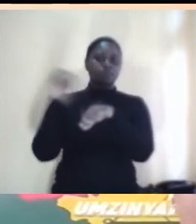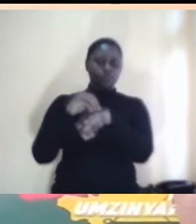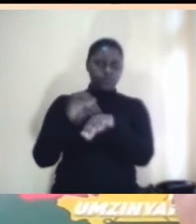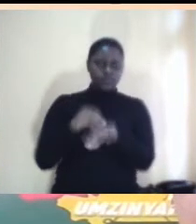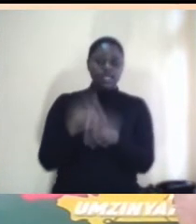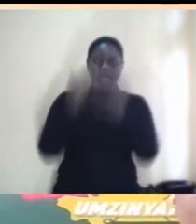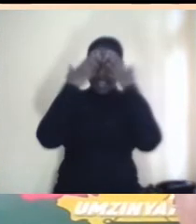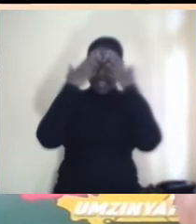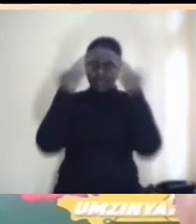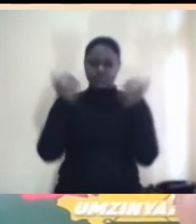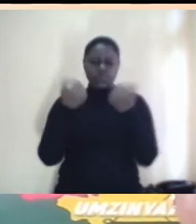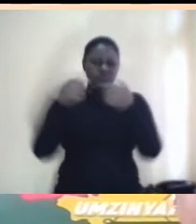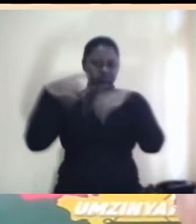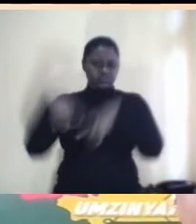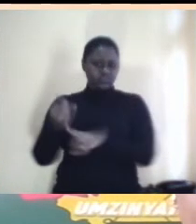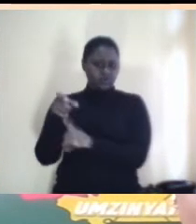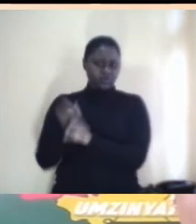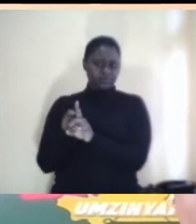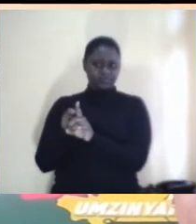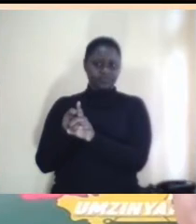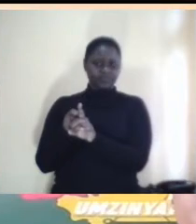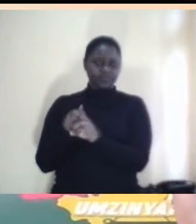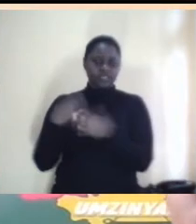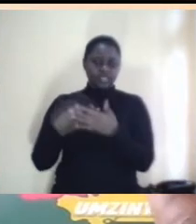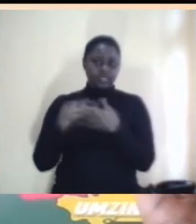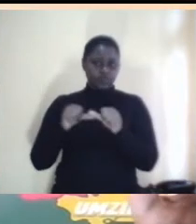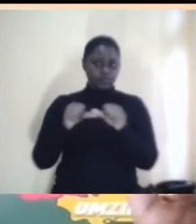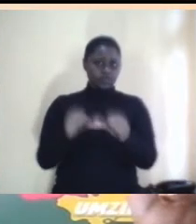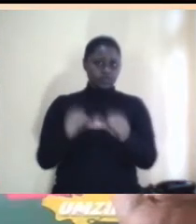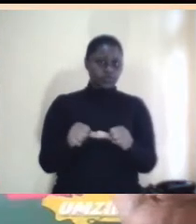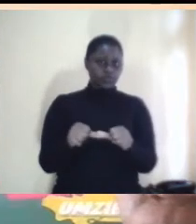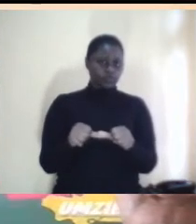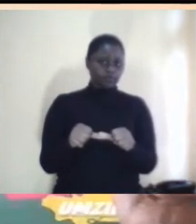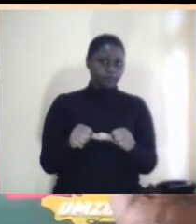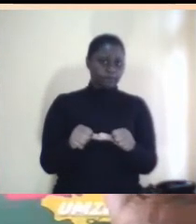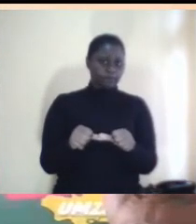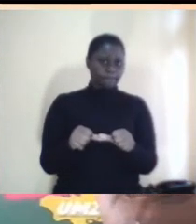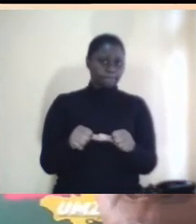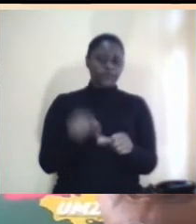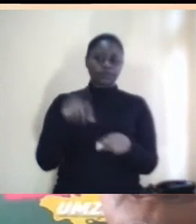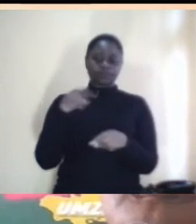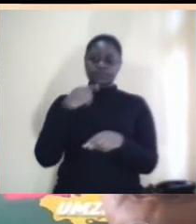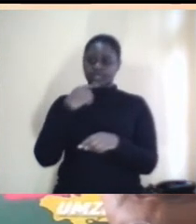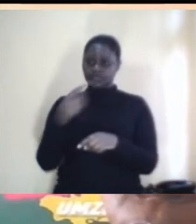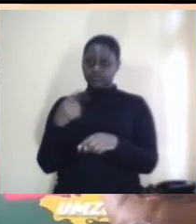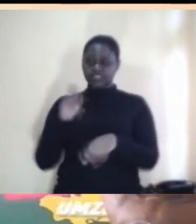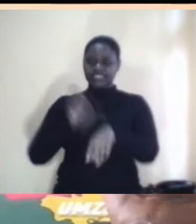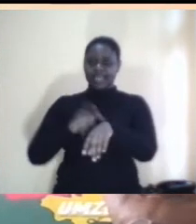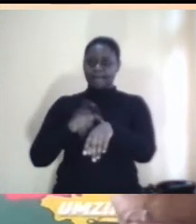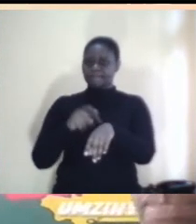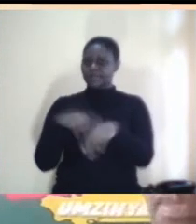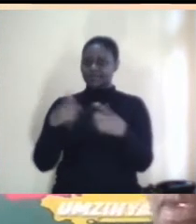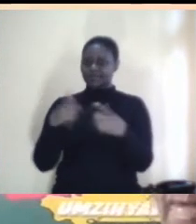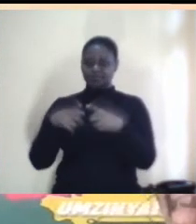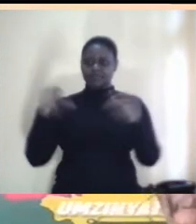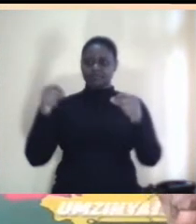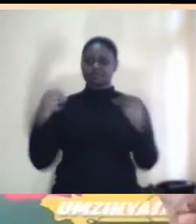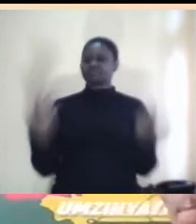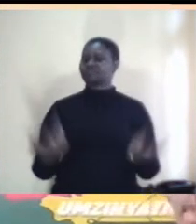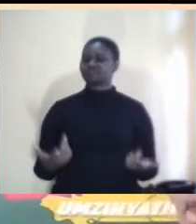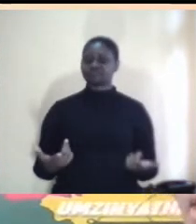I don't know, Chair, you were calling me, or should I continue? I was saying your time will soon be